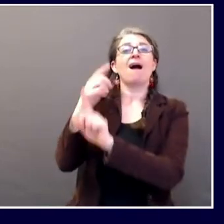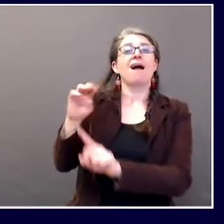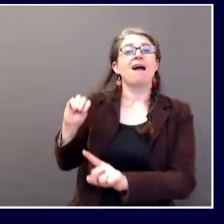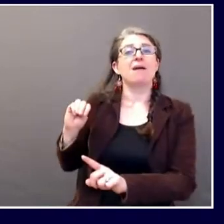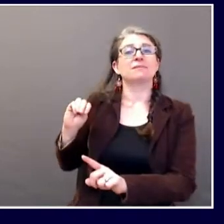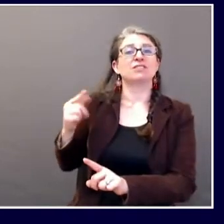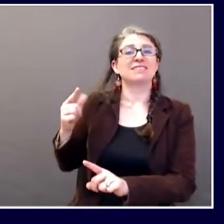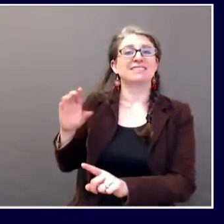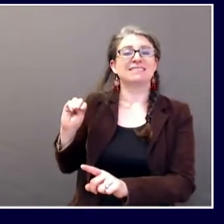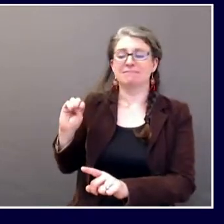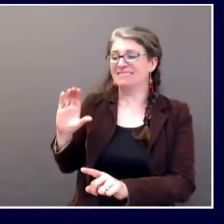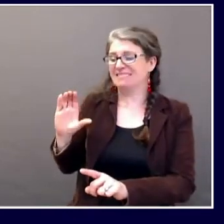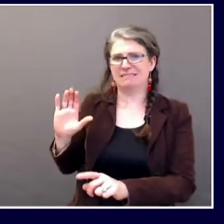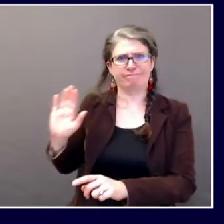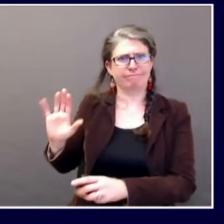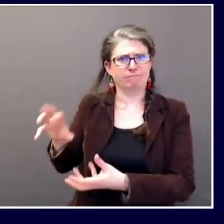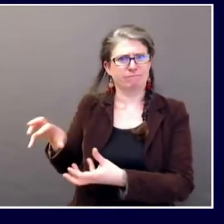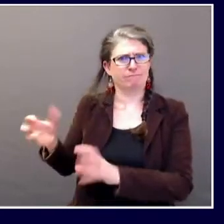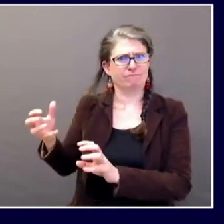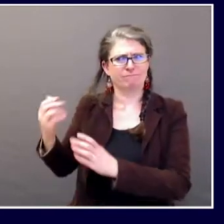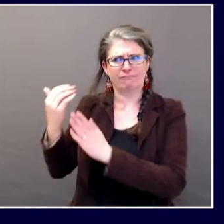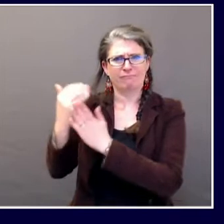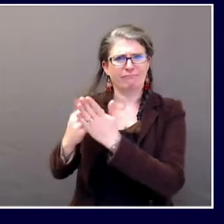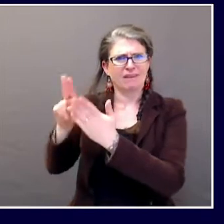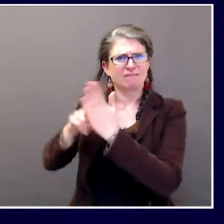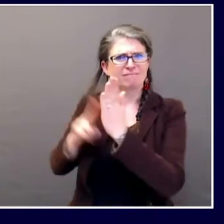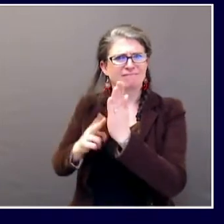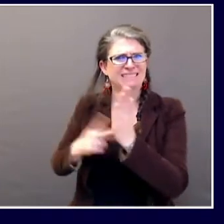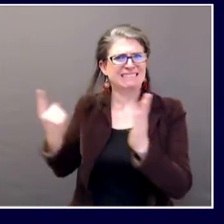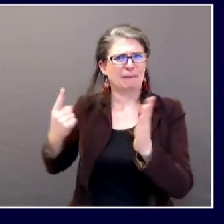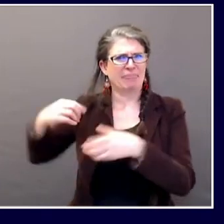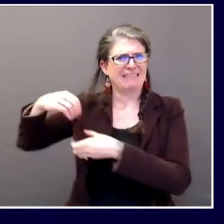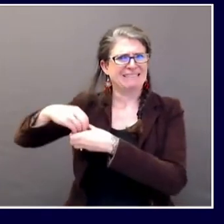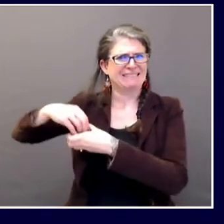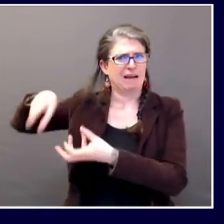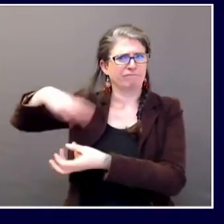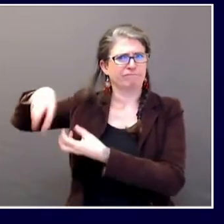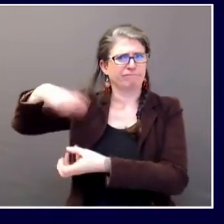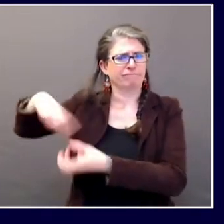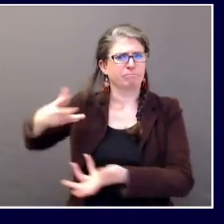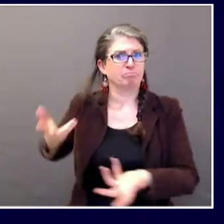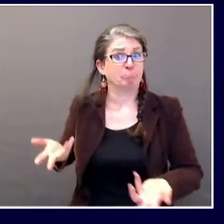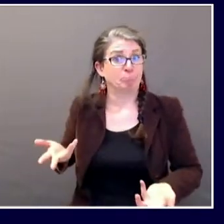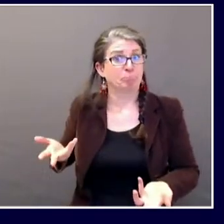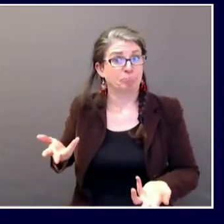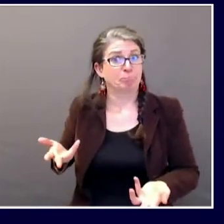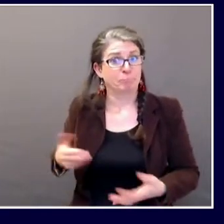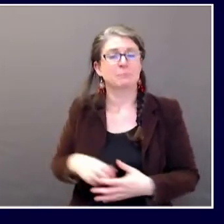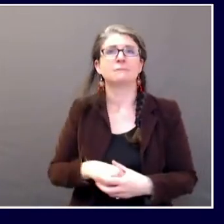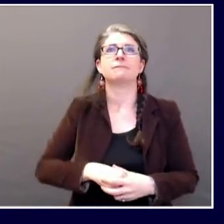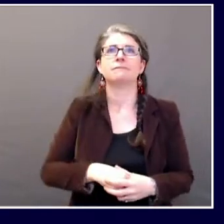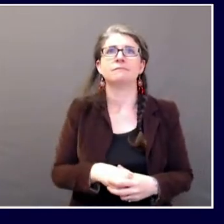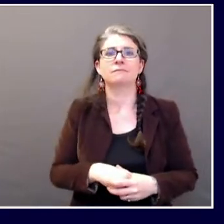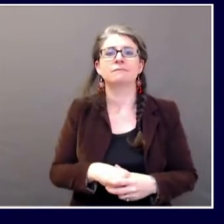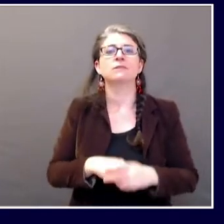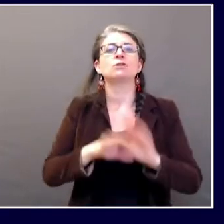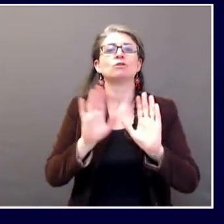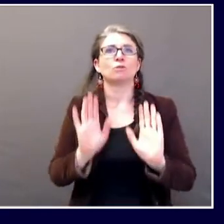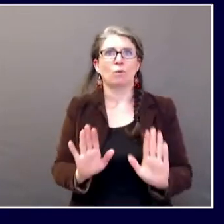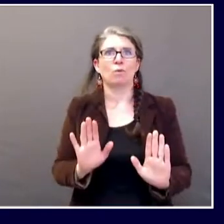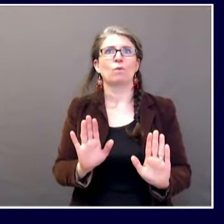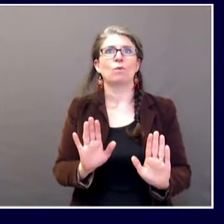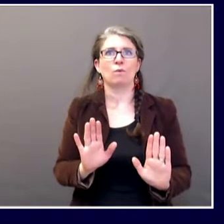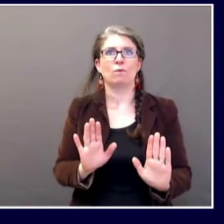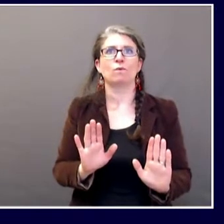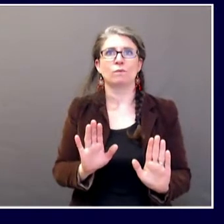registration platform is a few things. Number one, it's axiomatic to say this, but given the experience with the federal